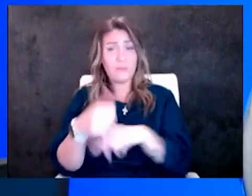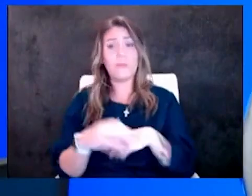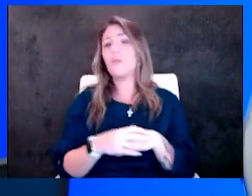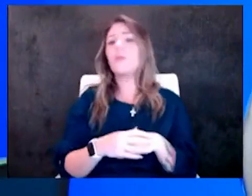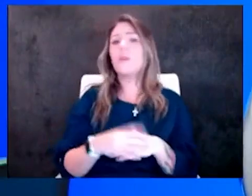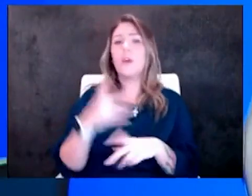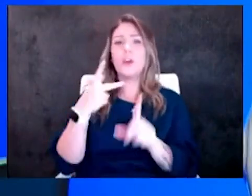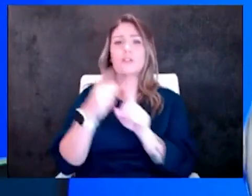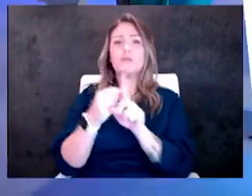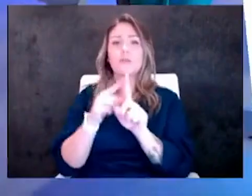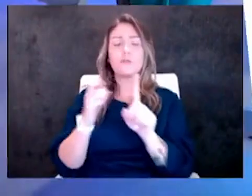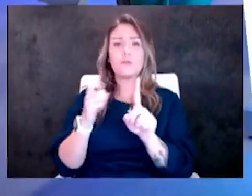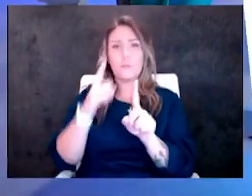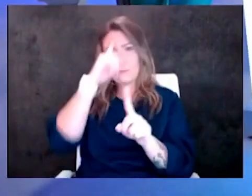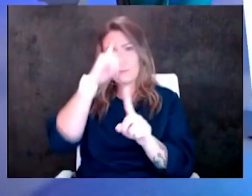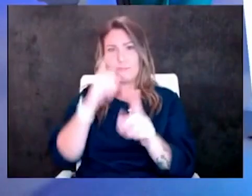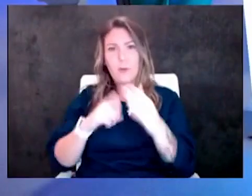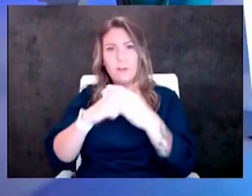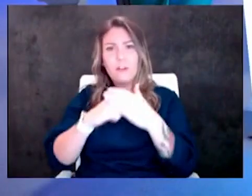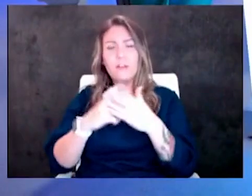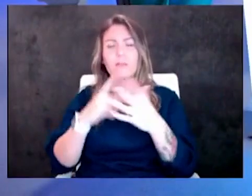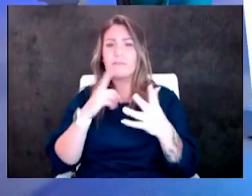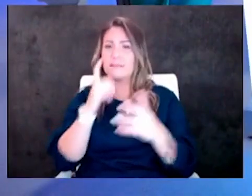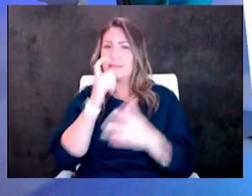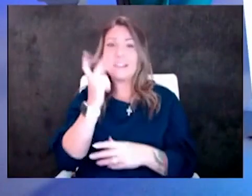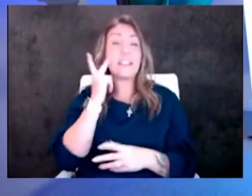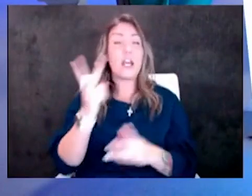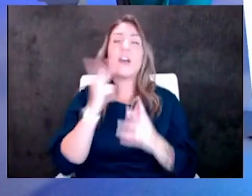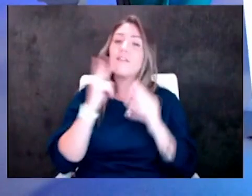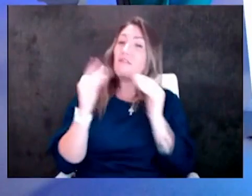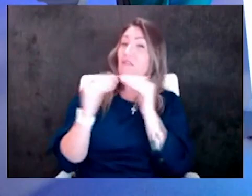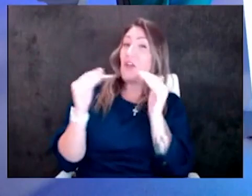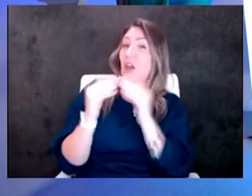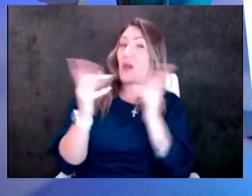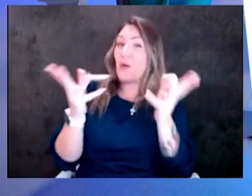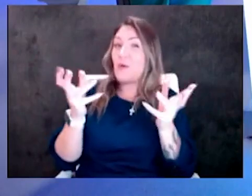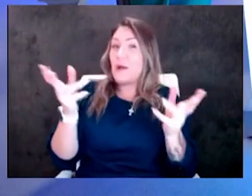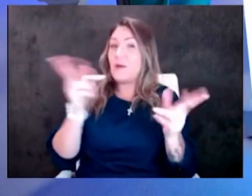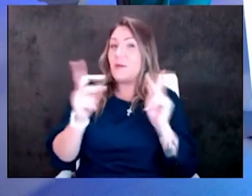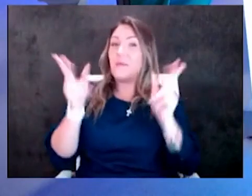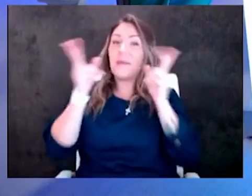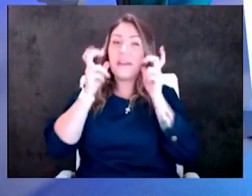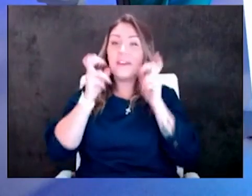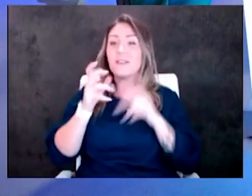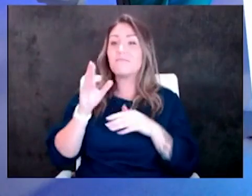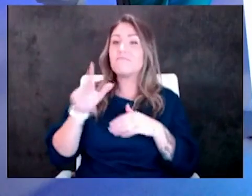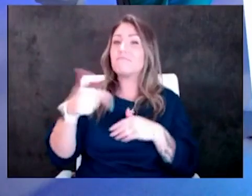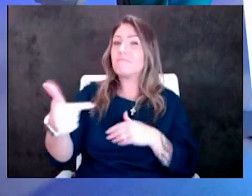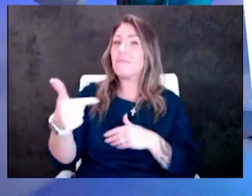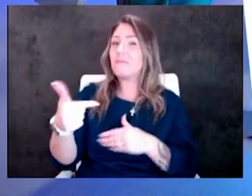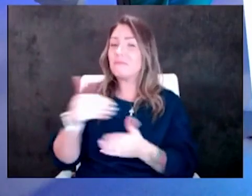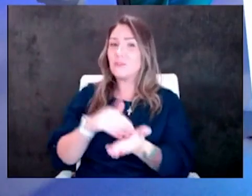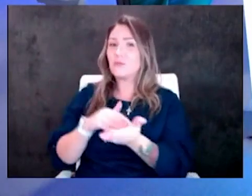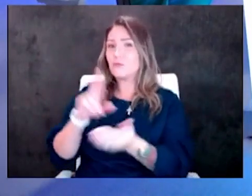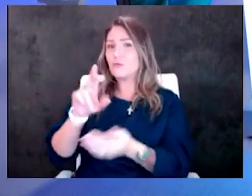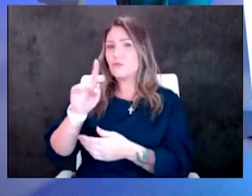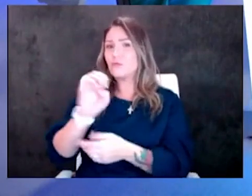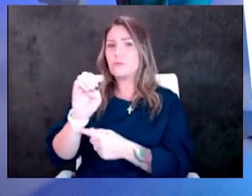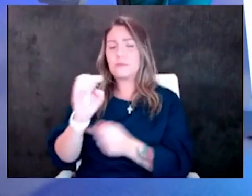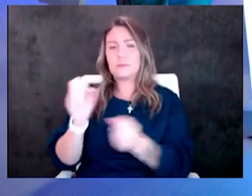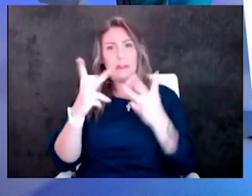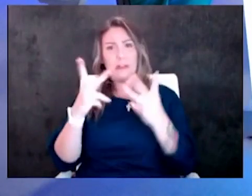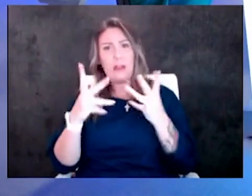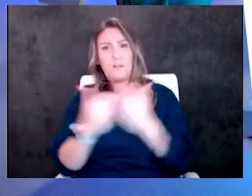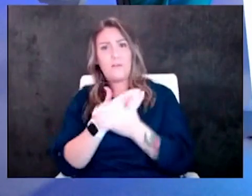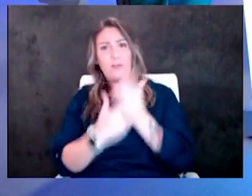not seen it. Oh, thank you. Just to be fair, just to make sure everybody hears all that. Dr. Reese, lots of new technology. Talk to us a little bit about some of the